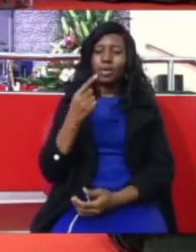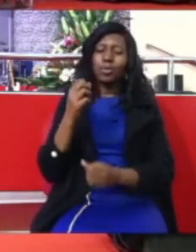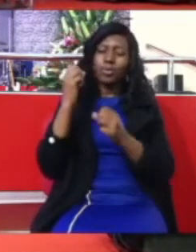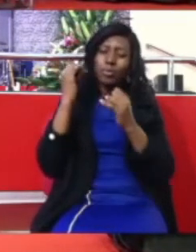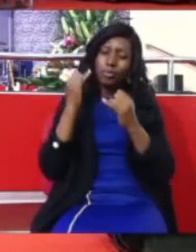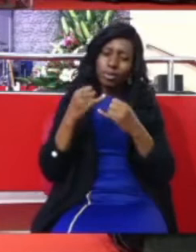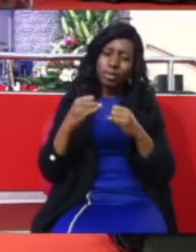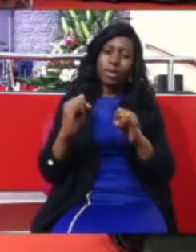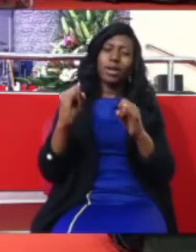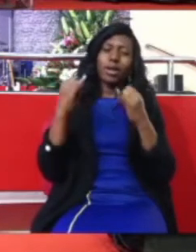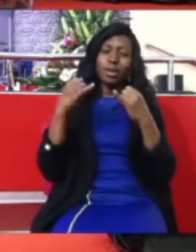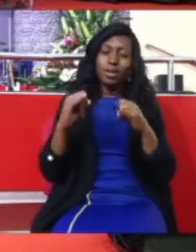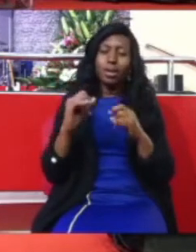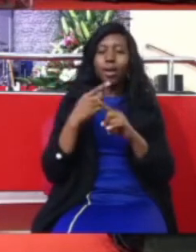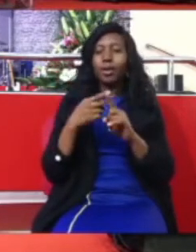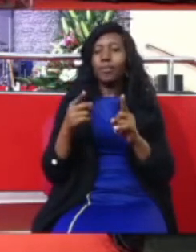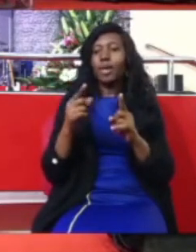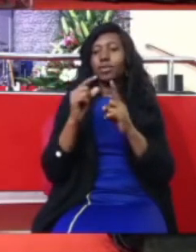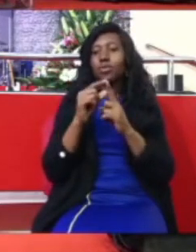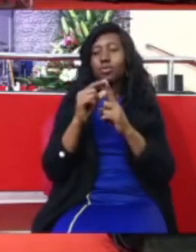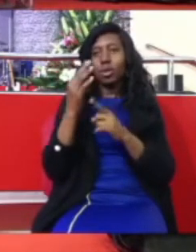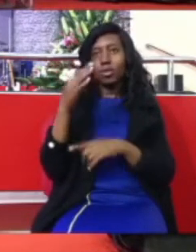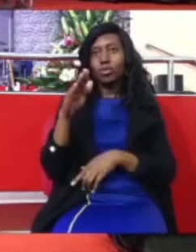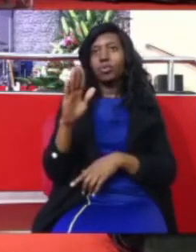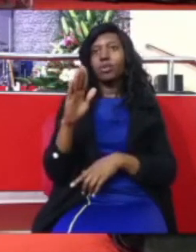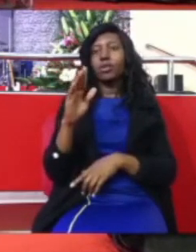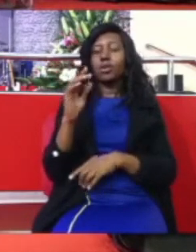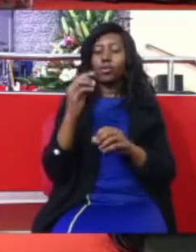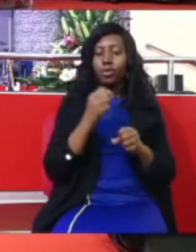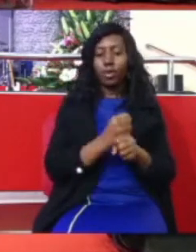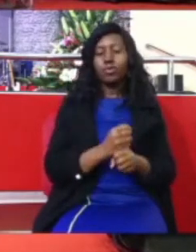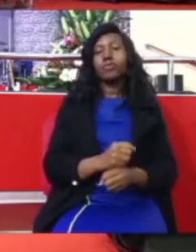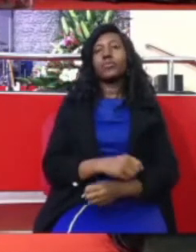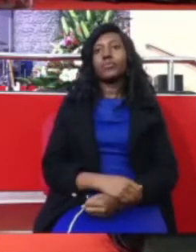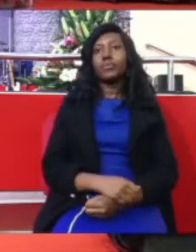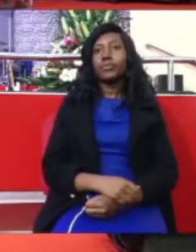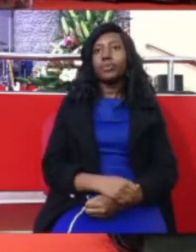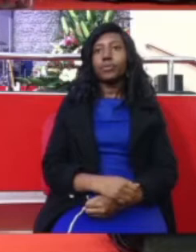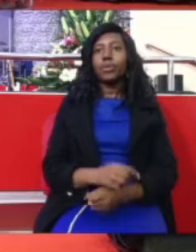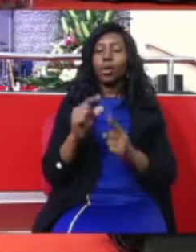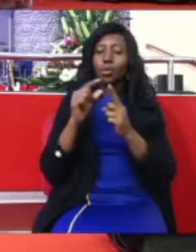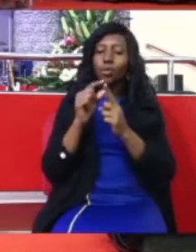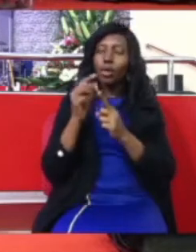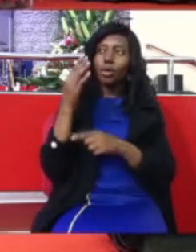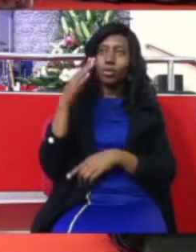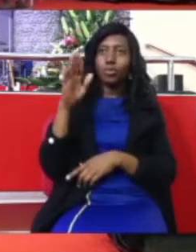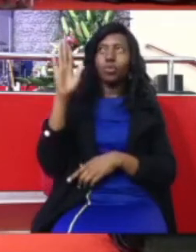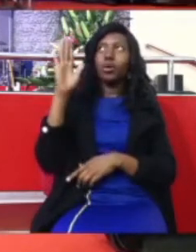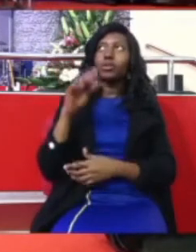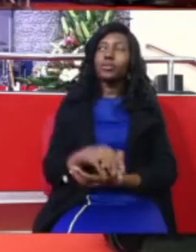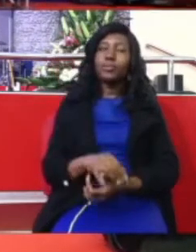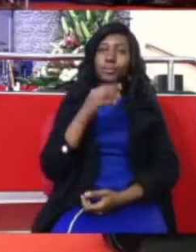but at your word." You will only be able to say, "At your word," because you will have read that word.